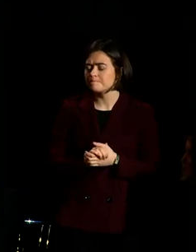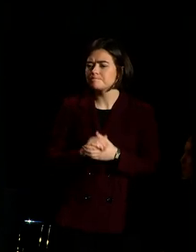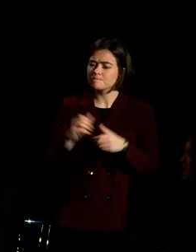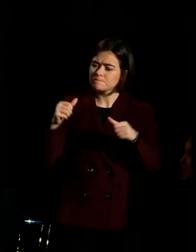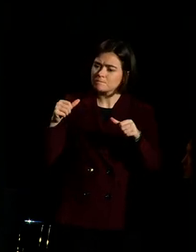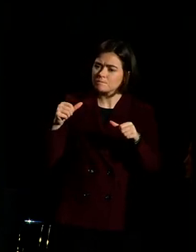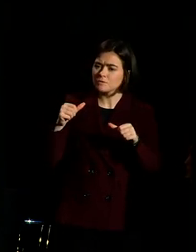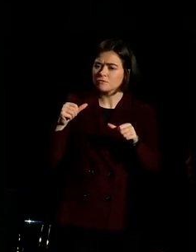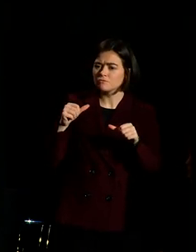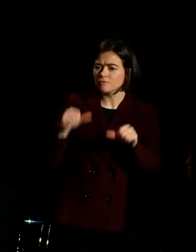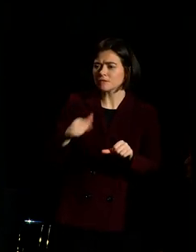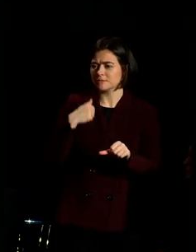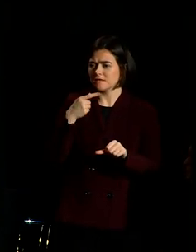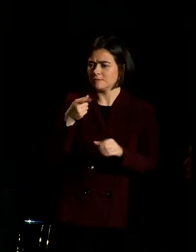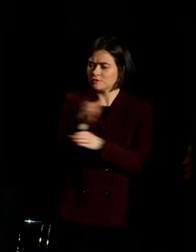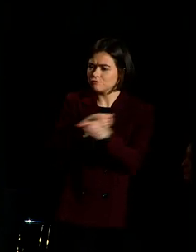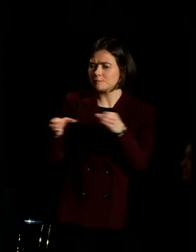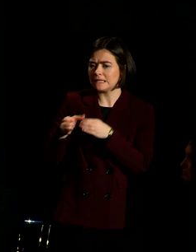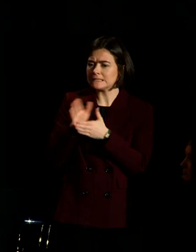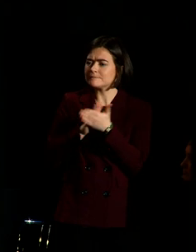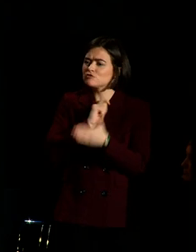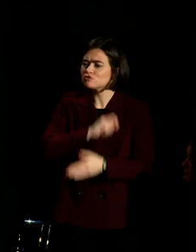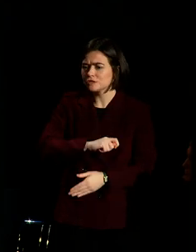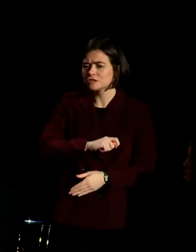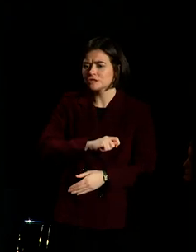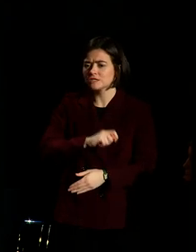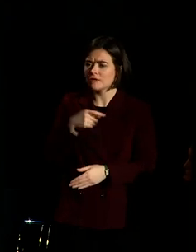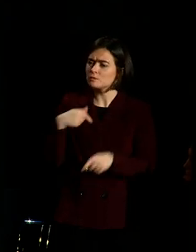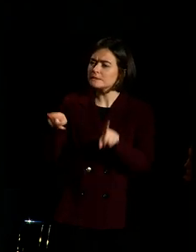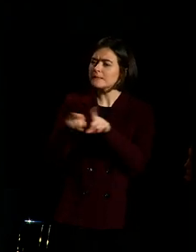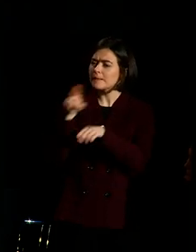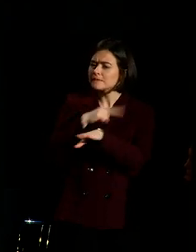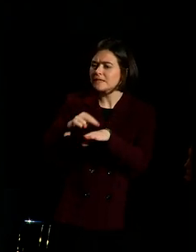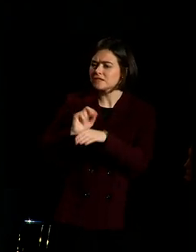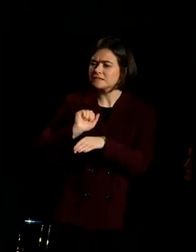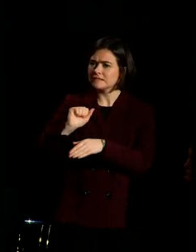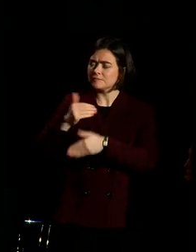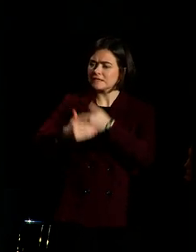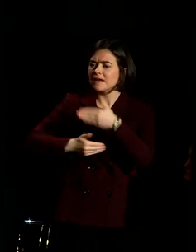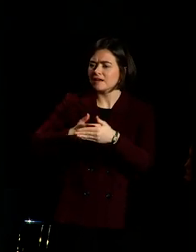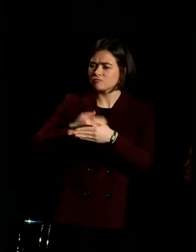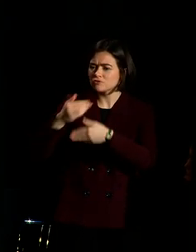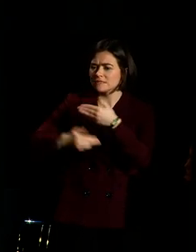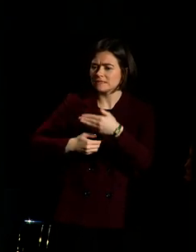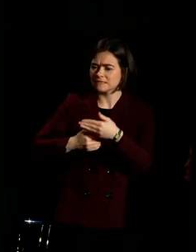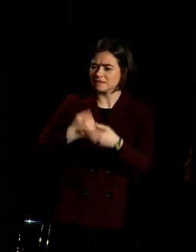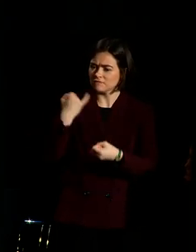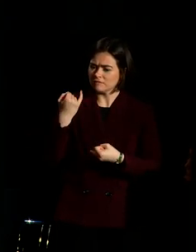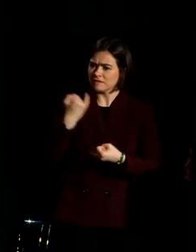Reconciliation replaced mistrust, and those same nations began a process of critical